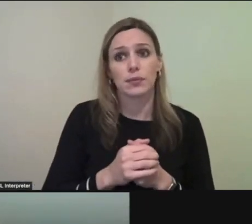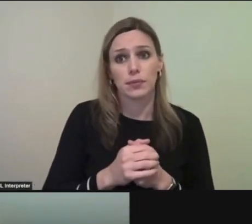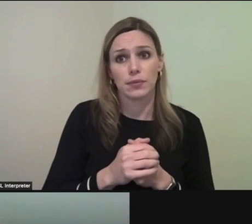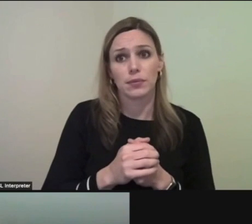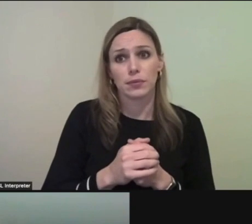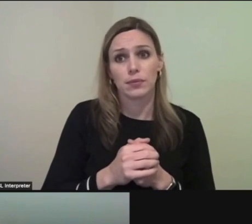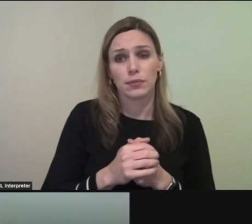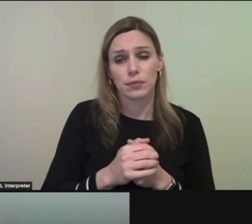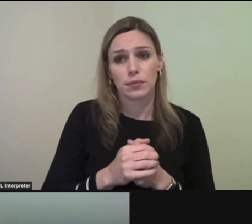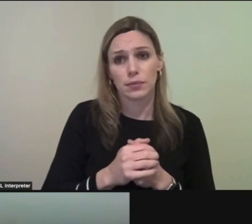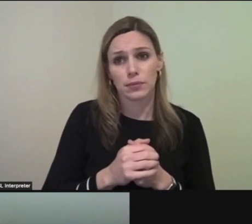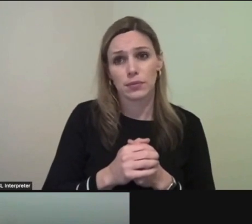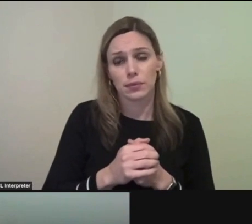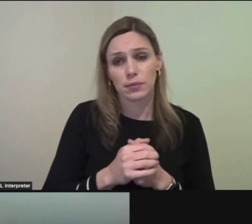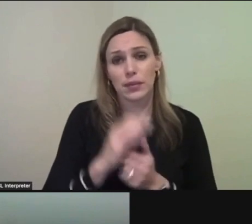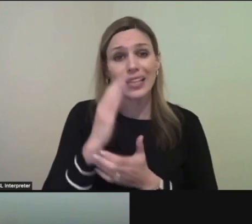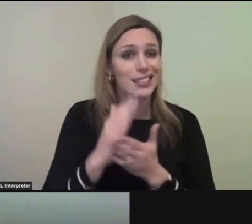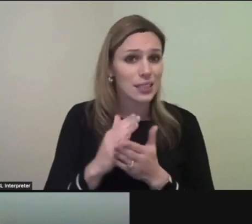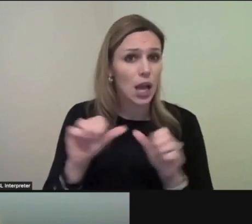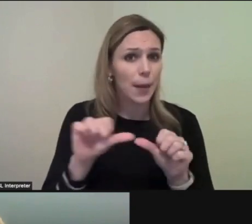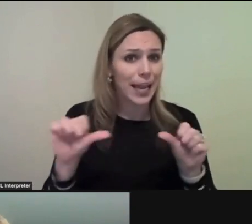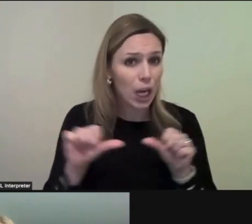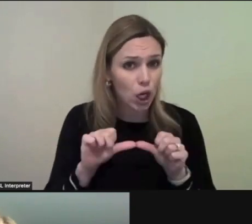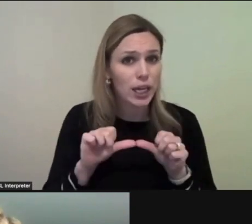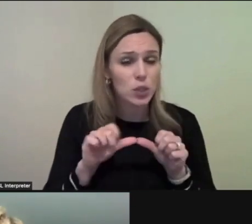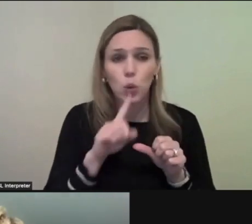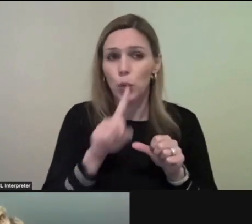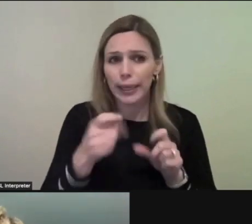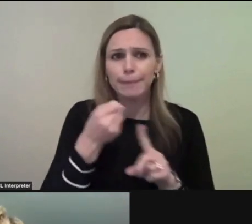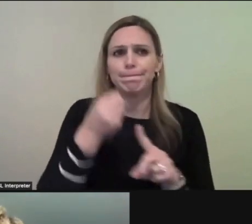those areas that were most affected by COVID.